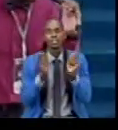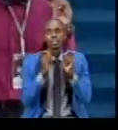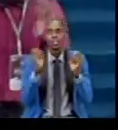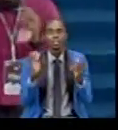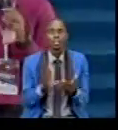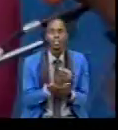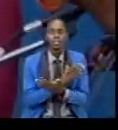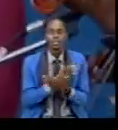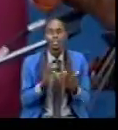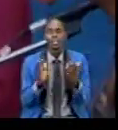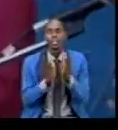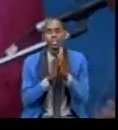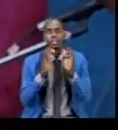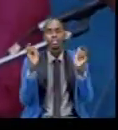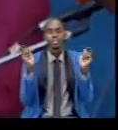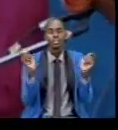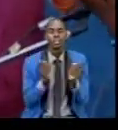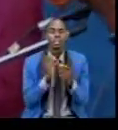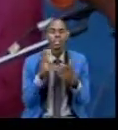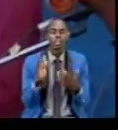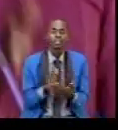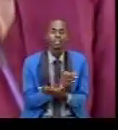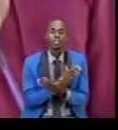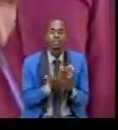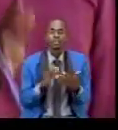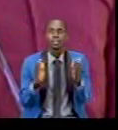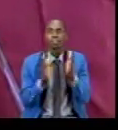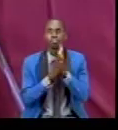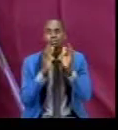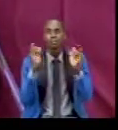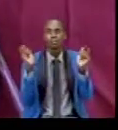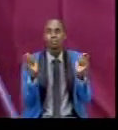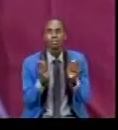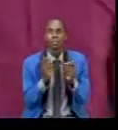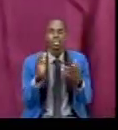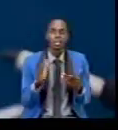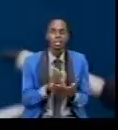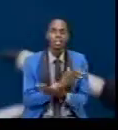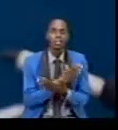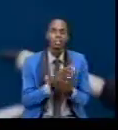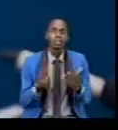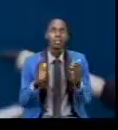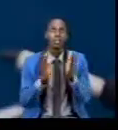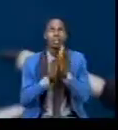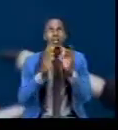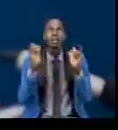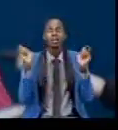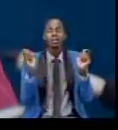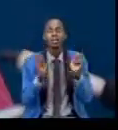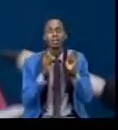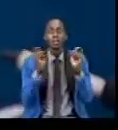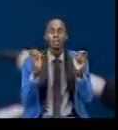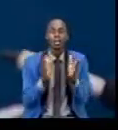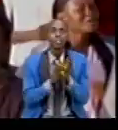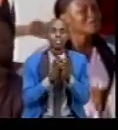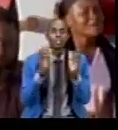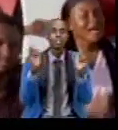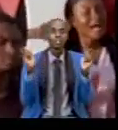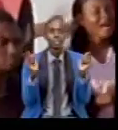hallelujah. Hallelujah. Shout hallelujah. Hallelujah. UK, sing hallelujah. Hallelujah.